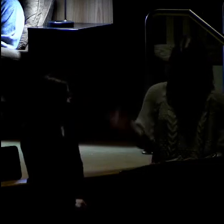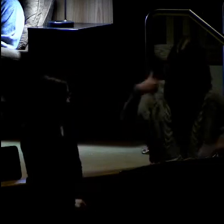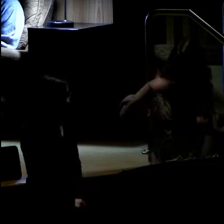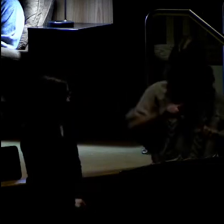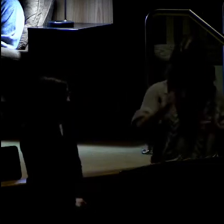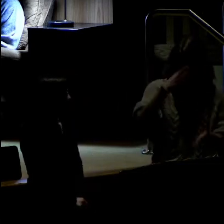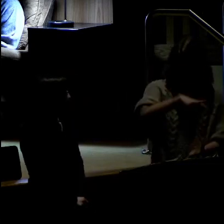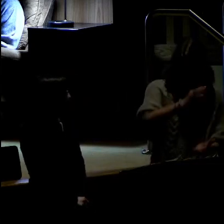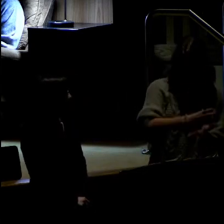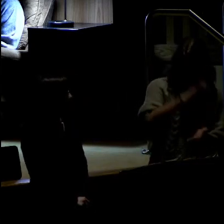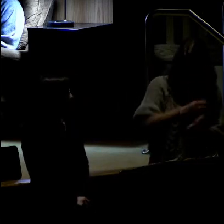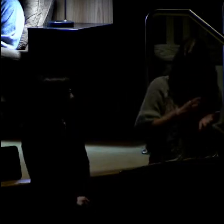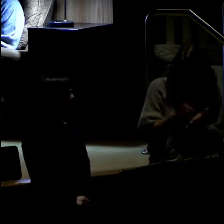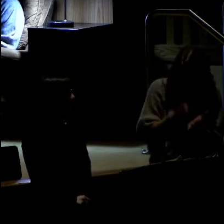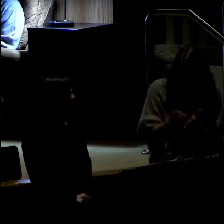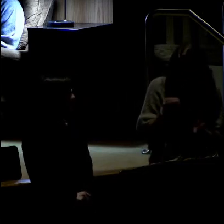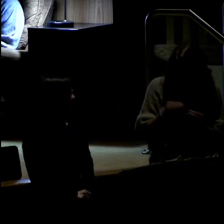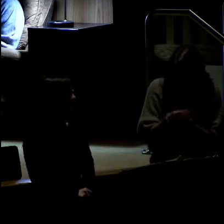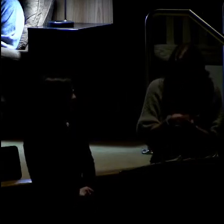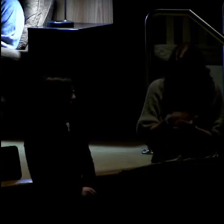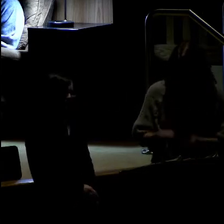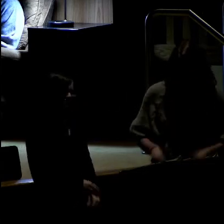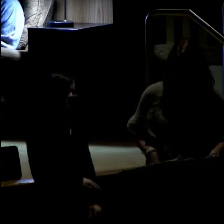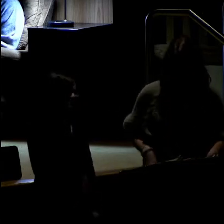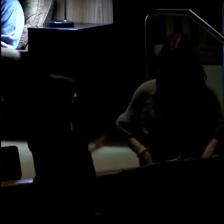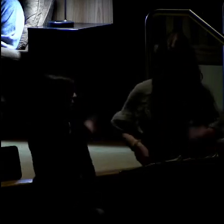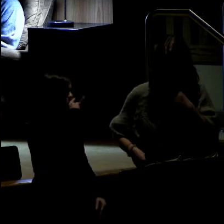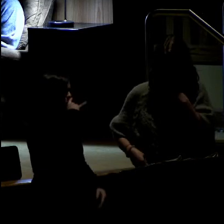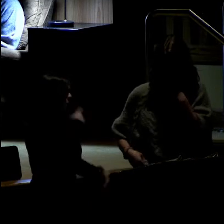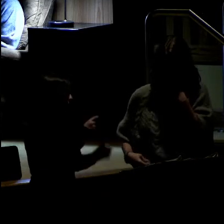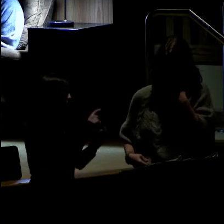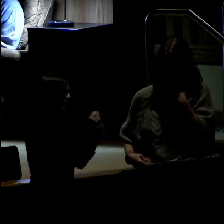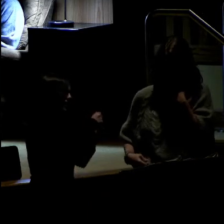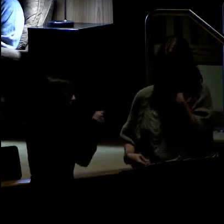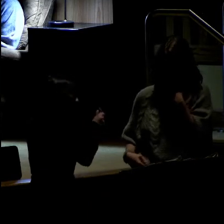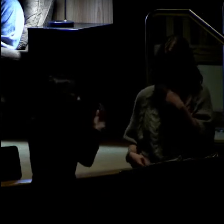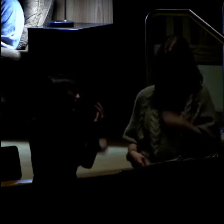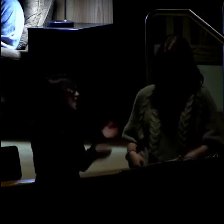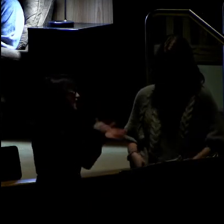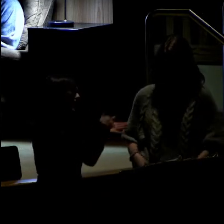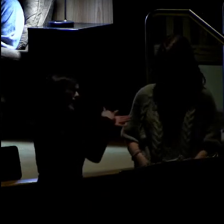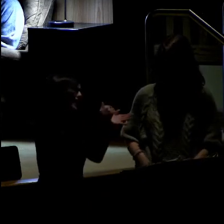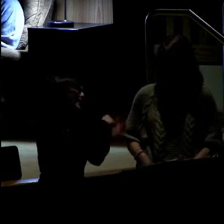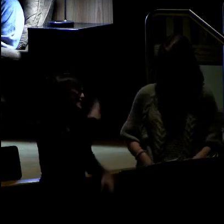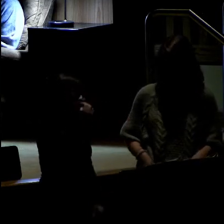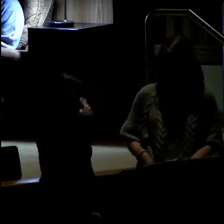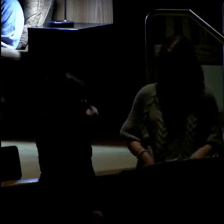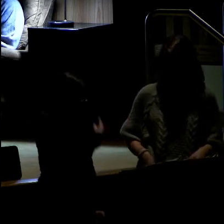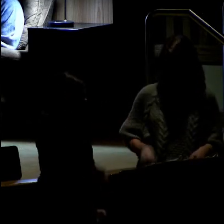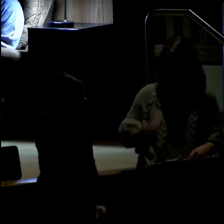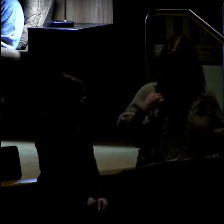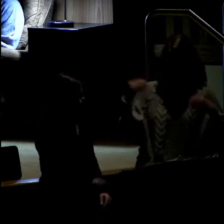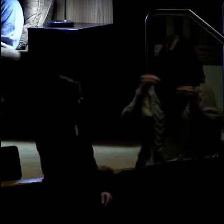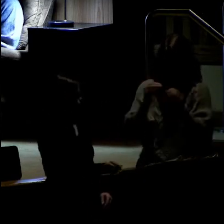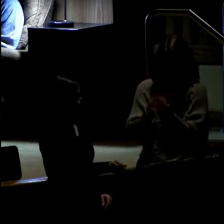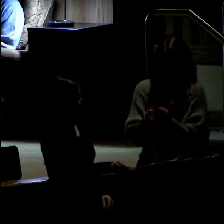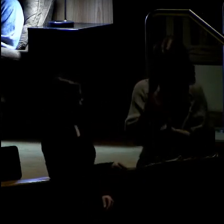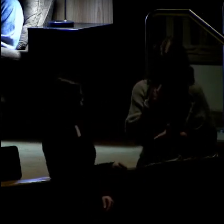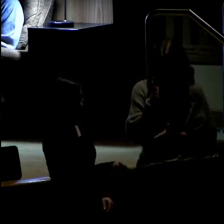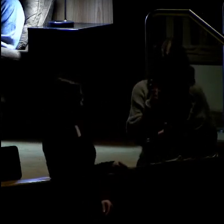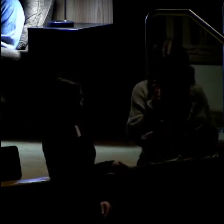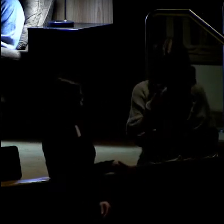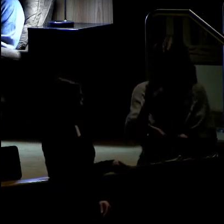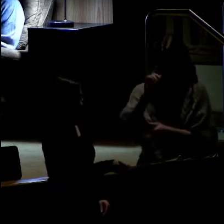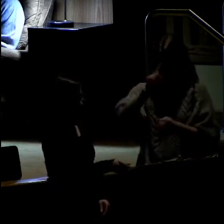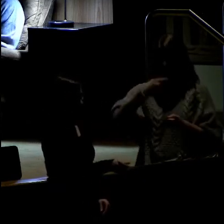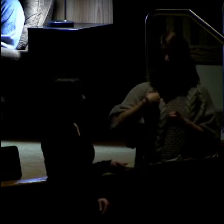Let's get down to the cookie jar and see how much money we've made so far. You kids are going to wear that money out if you keep counting it so much. I've got some more, Mom. Mr. Miller